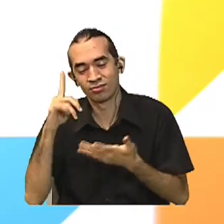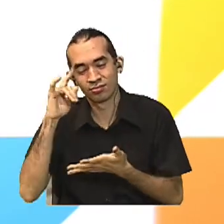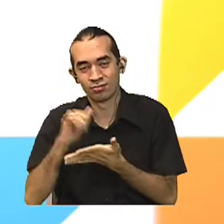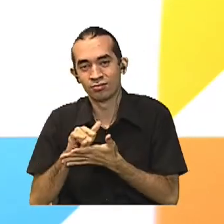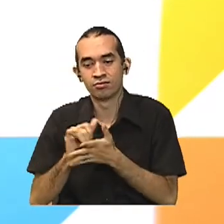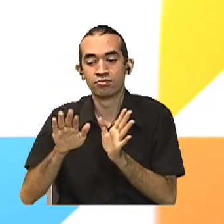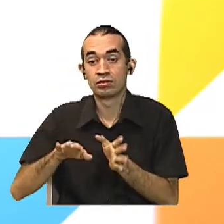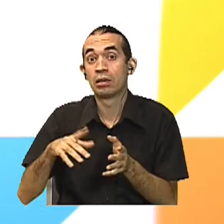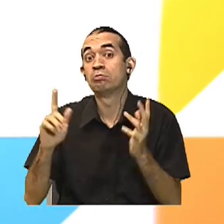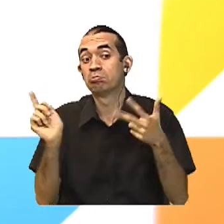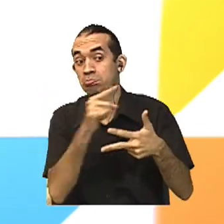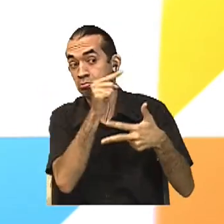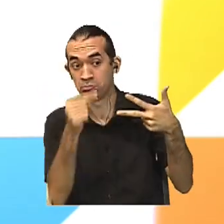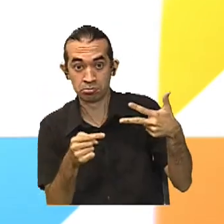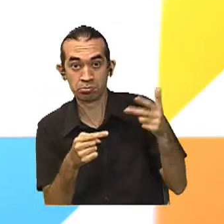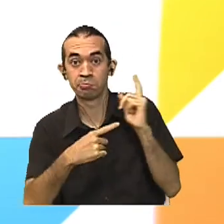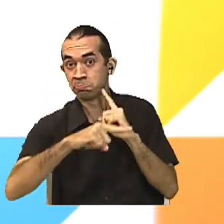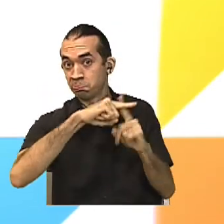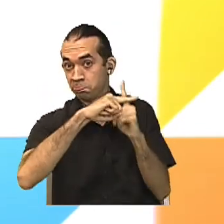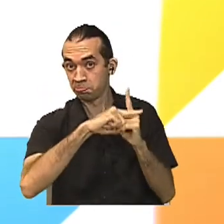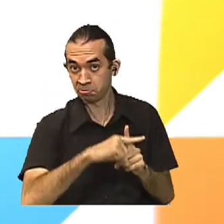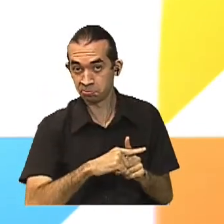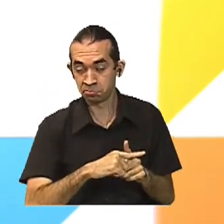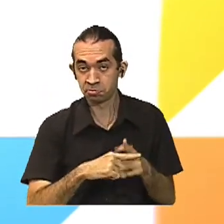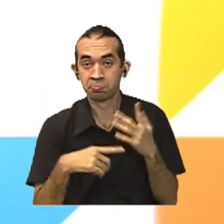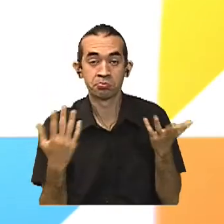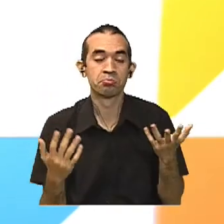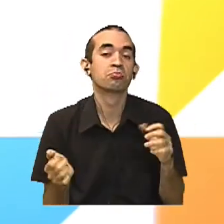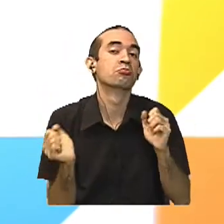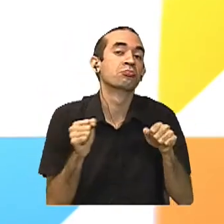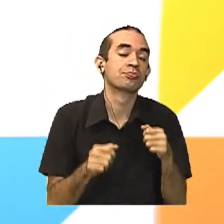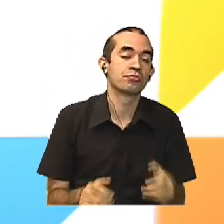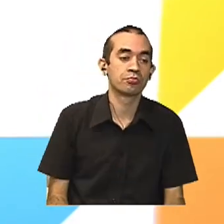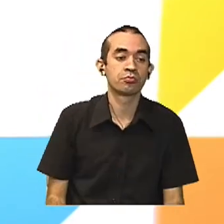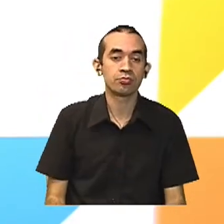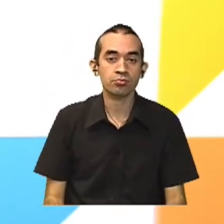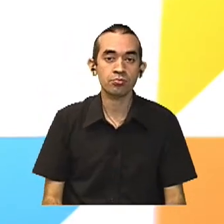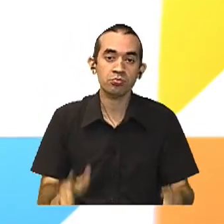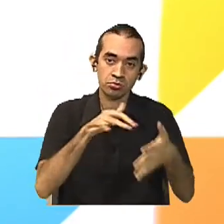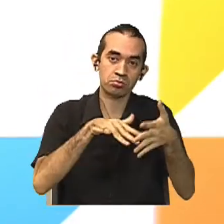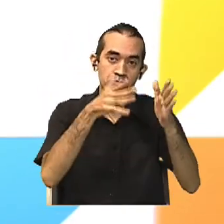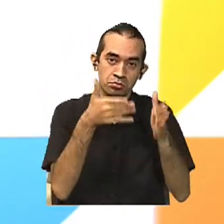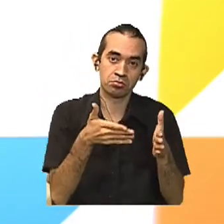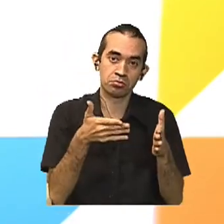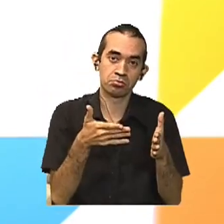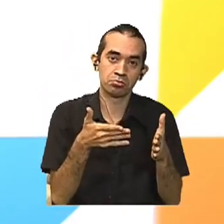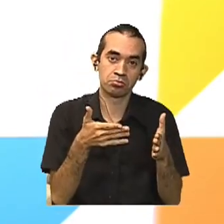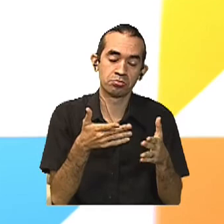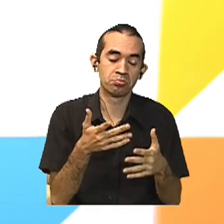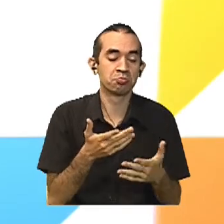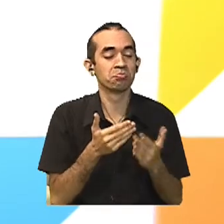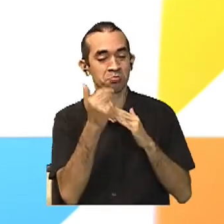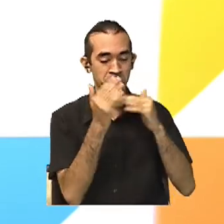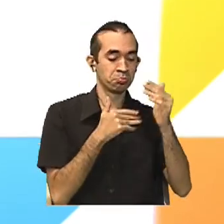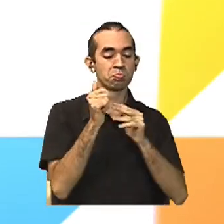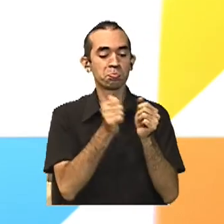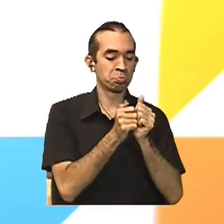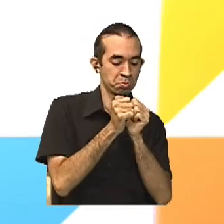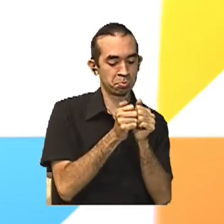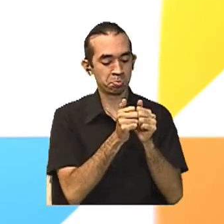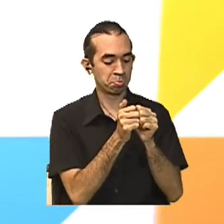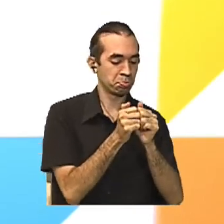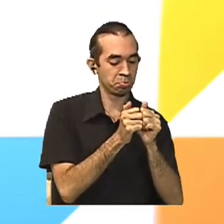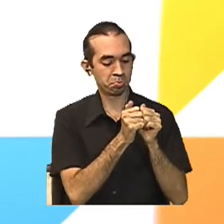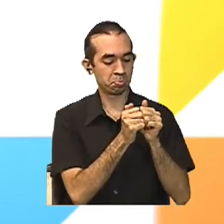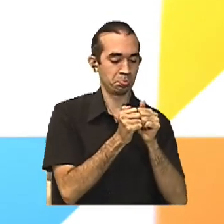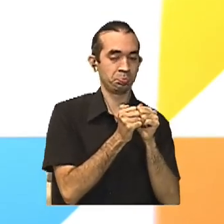but the other hand, the positive things could be that students feel comfortable using something like